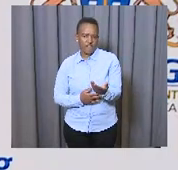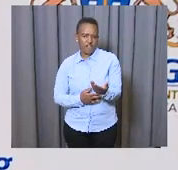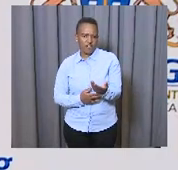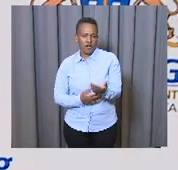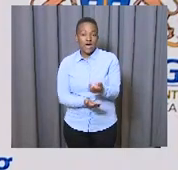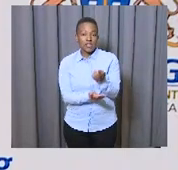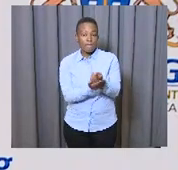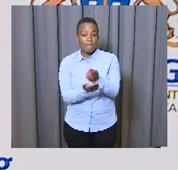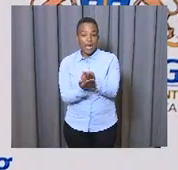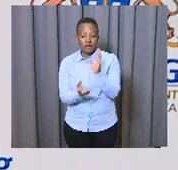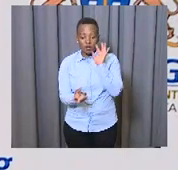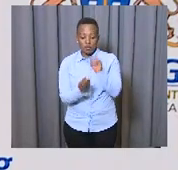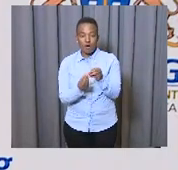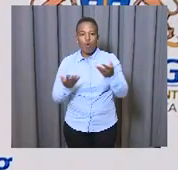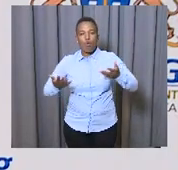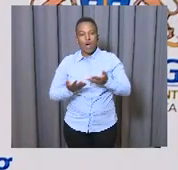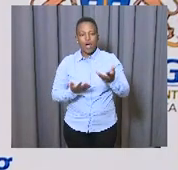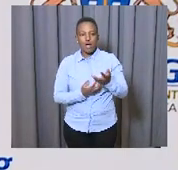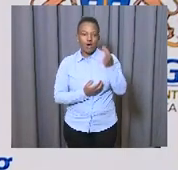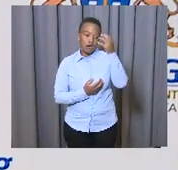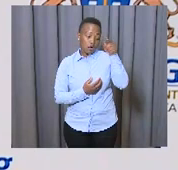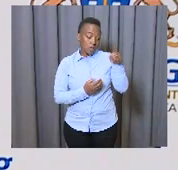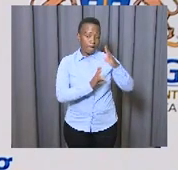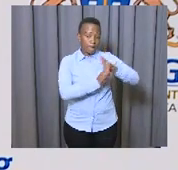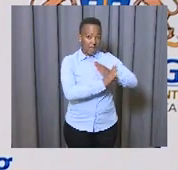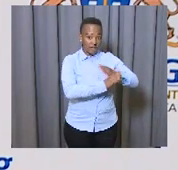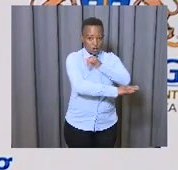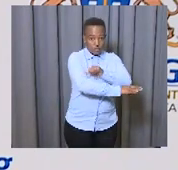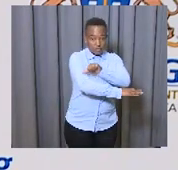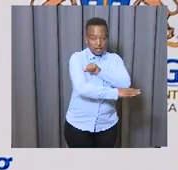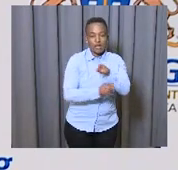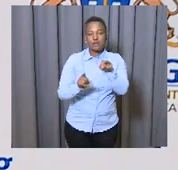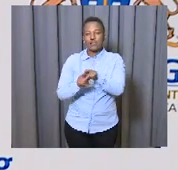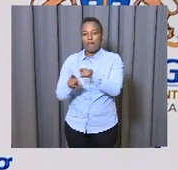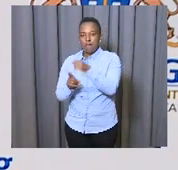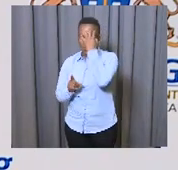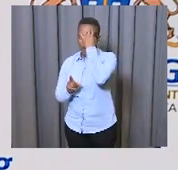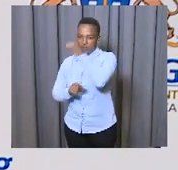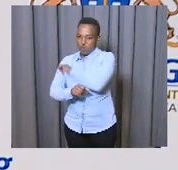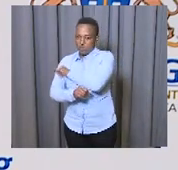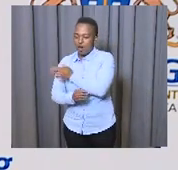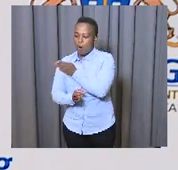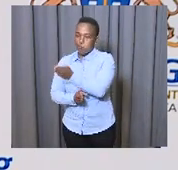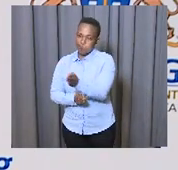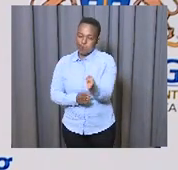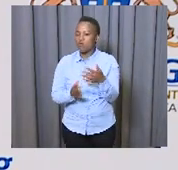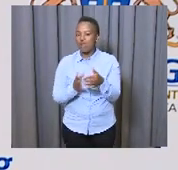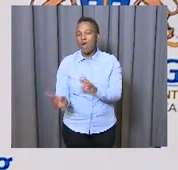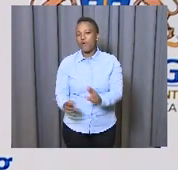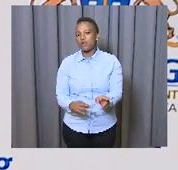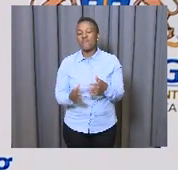the private sector as well as in the public sector. And when we say they are ready, it means that should anyone